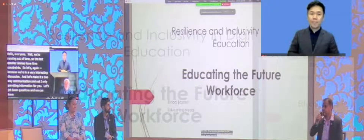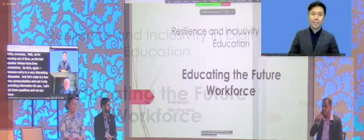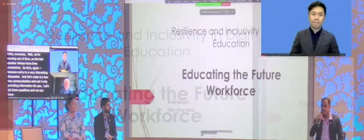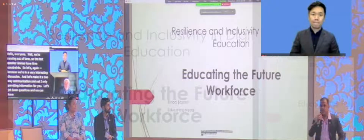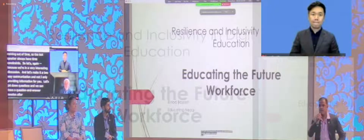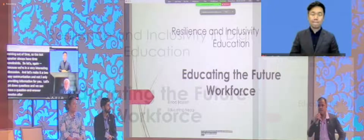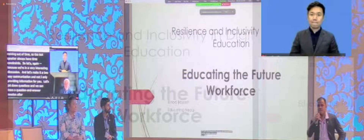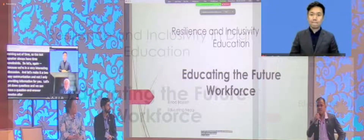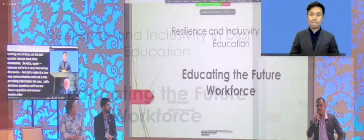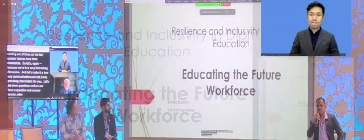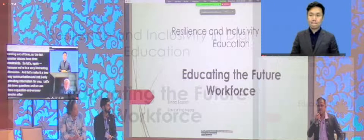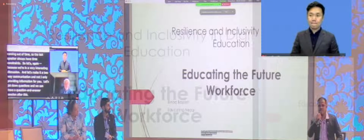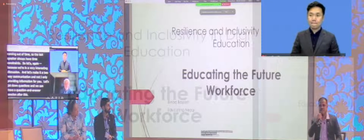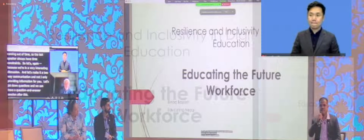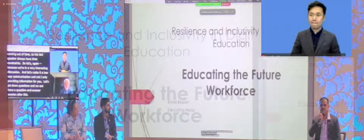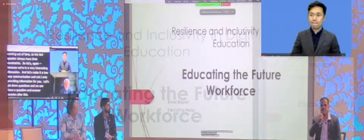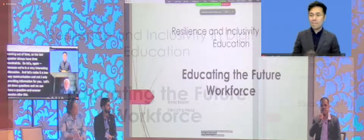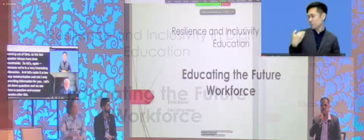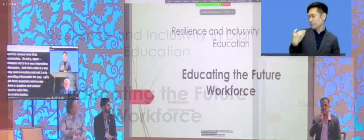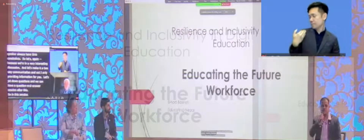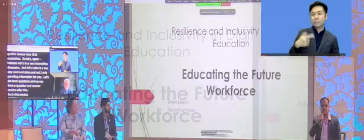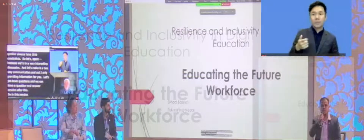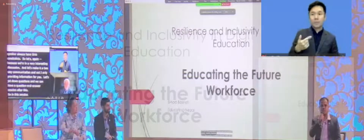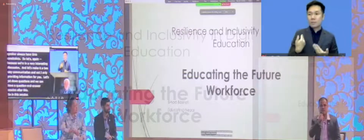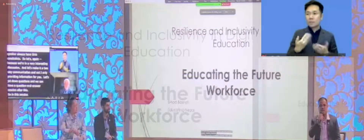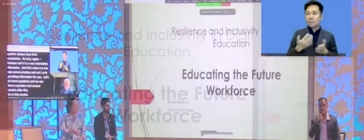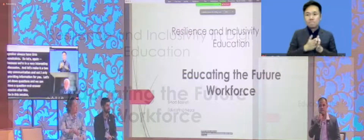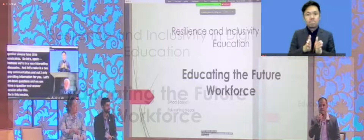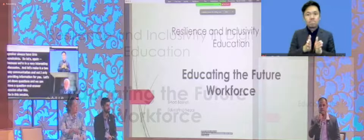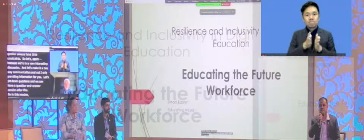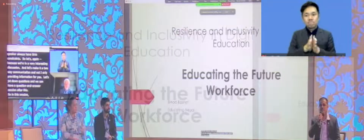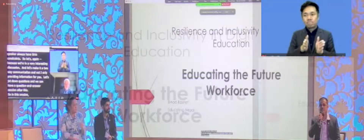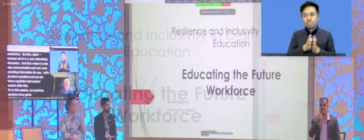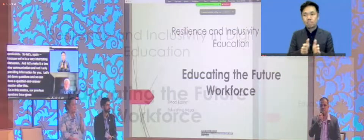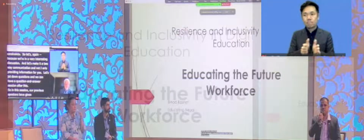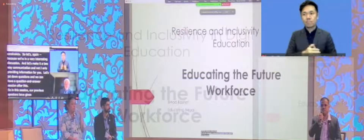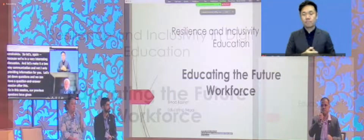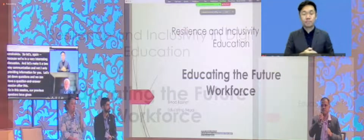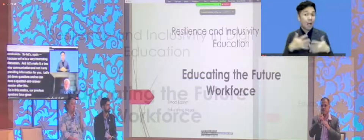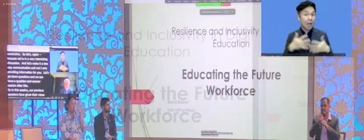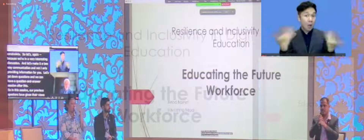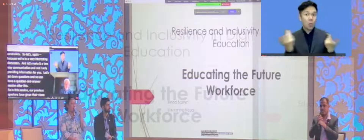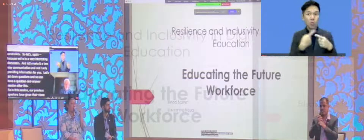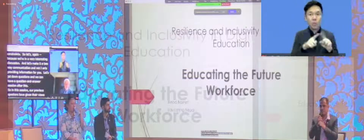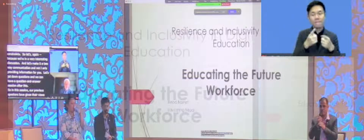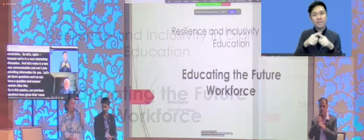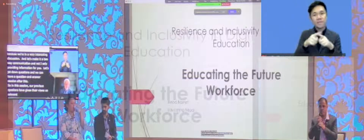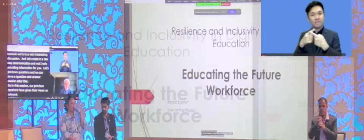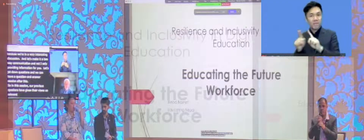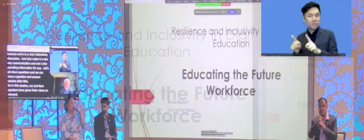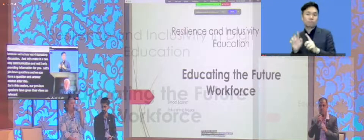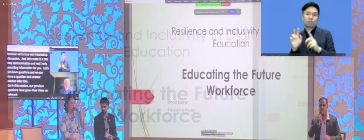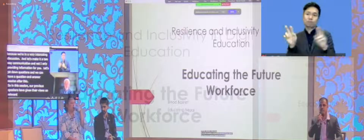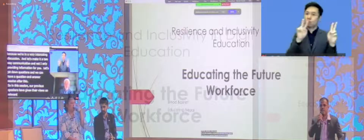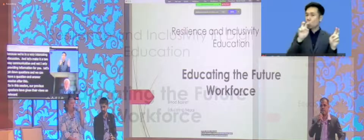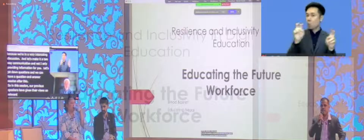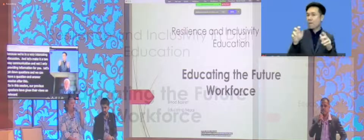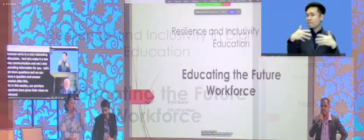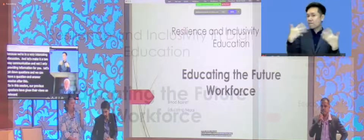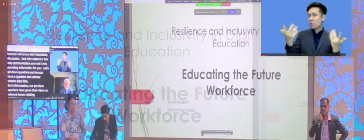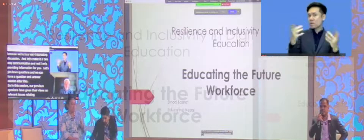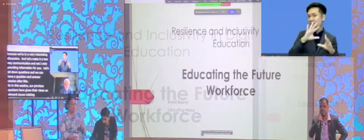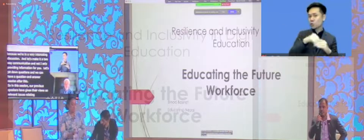So in this session, our previous speakers have given their views on relevant issues relating to inclusion